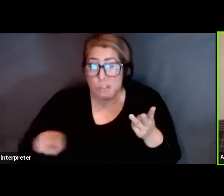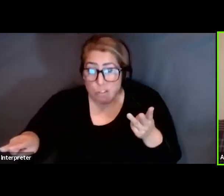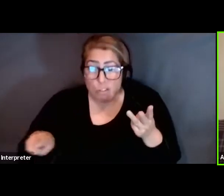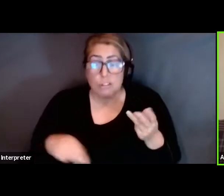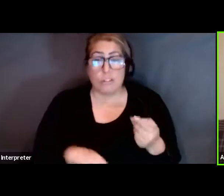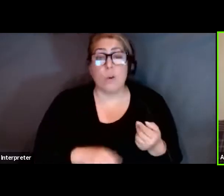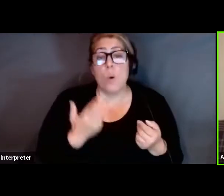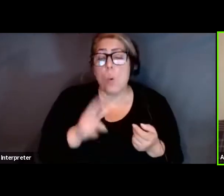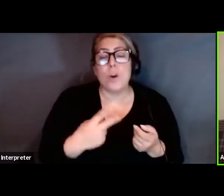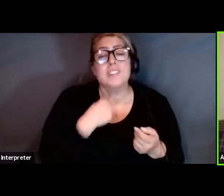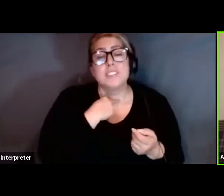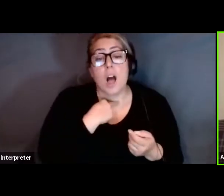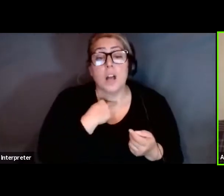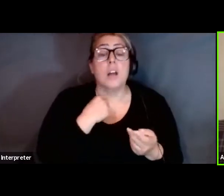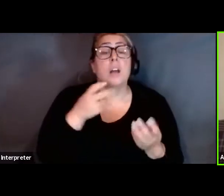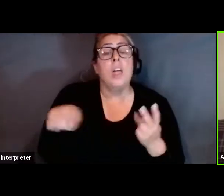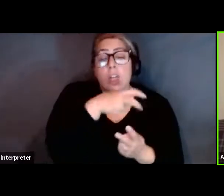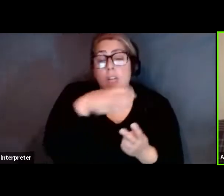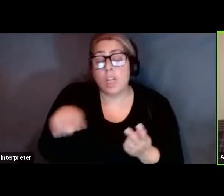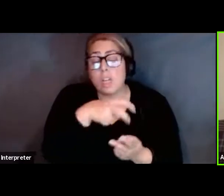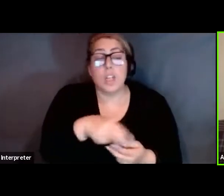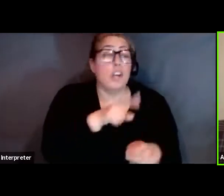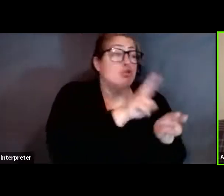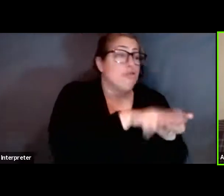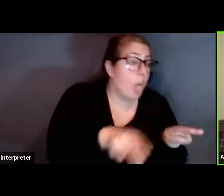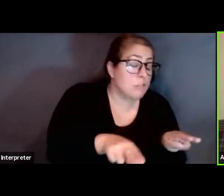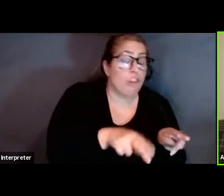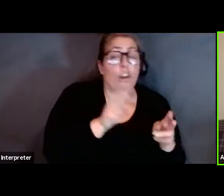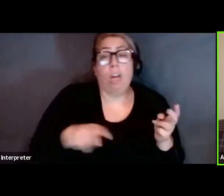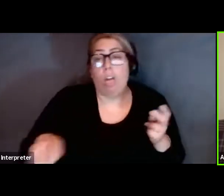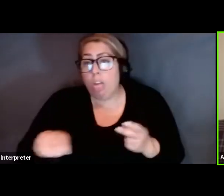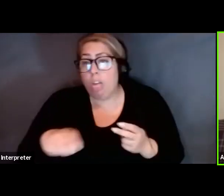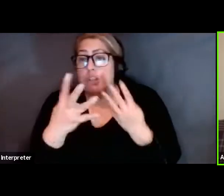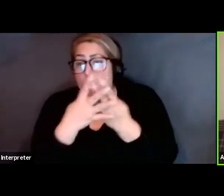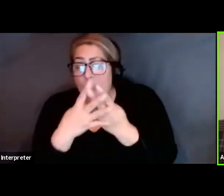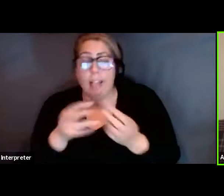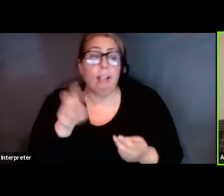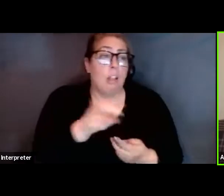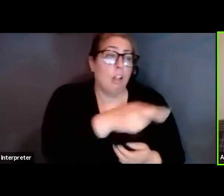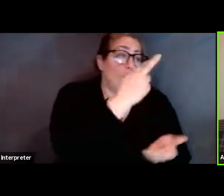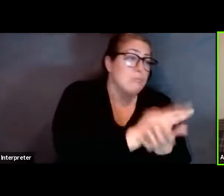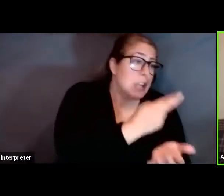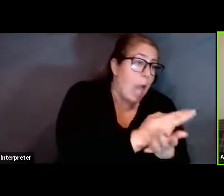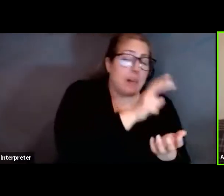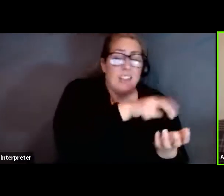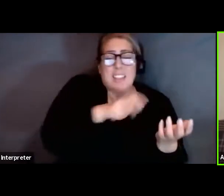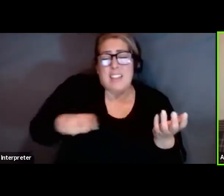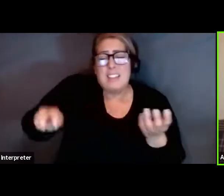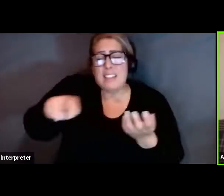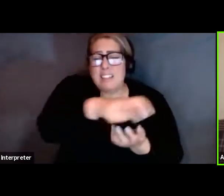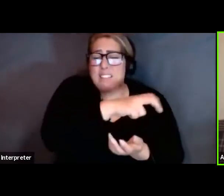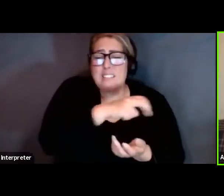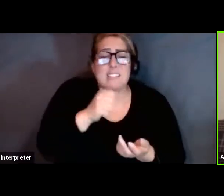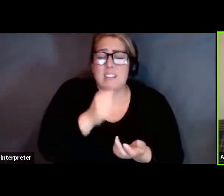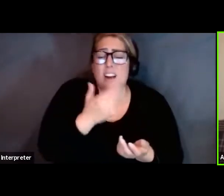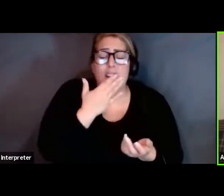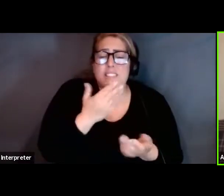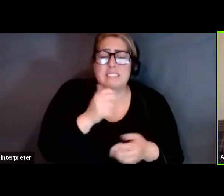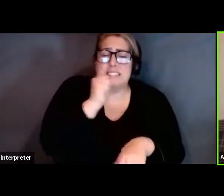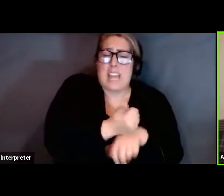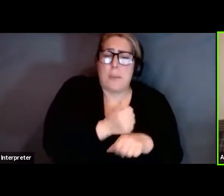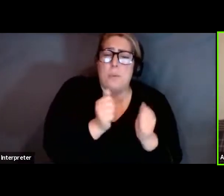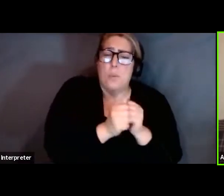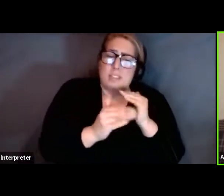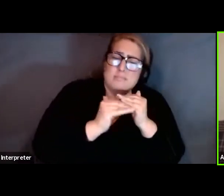door between the shelters and the streets and the jails and hospitals and rehabs and other places. So today, I'm very